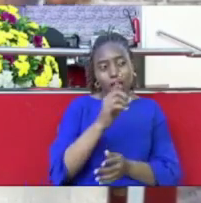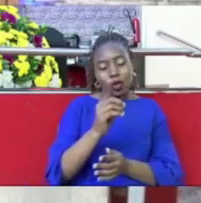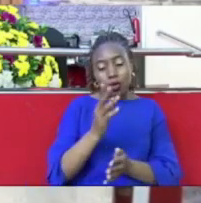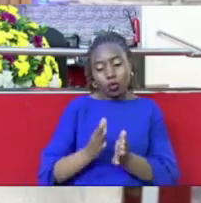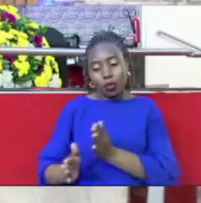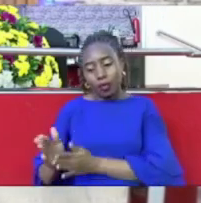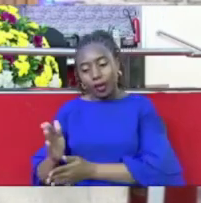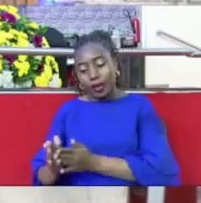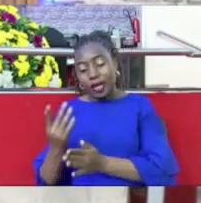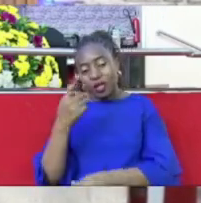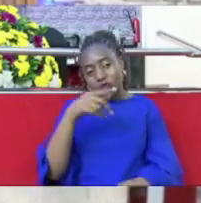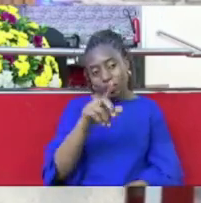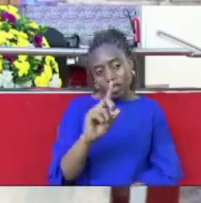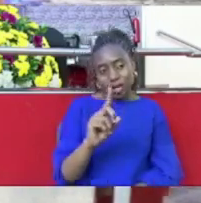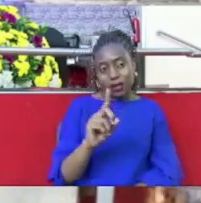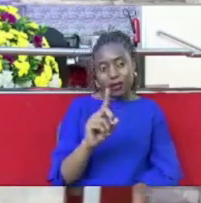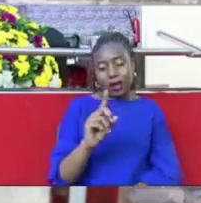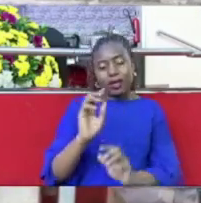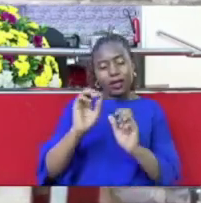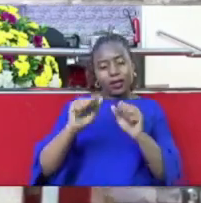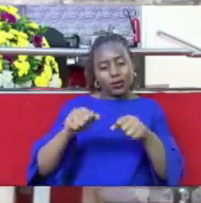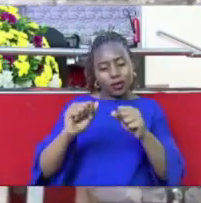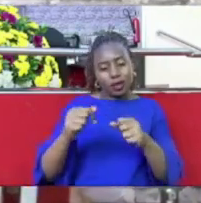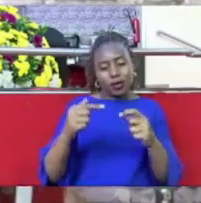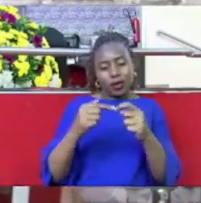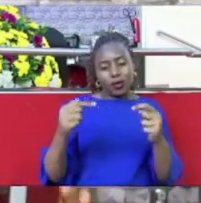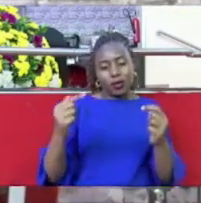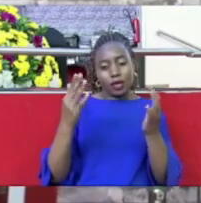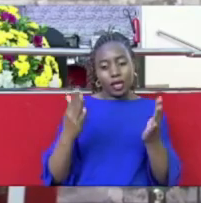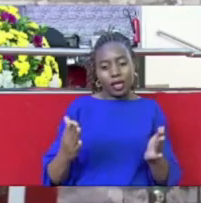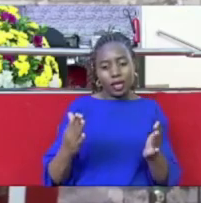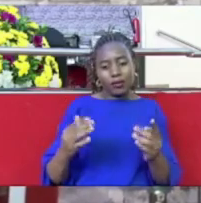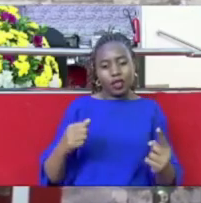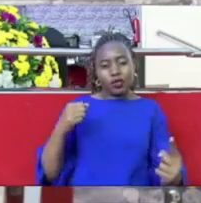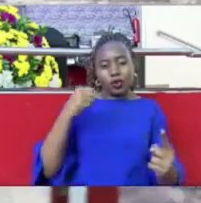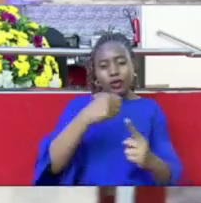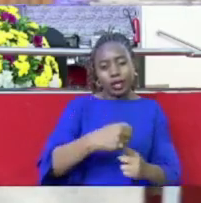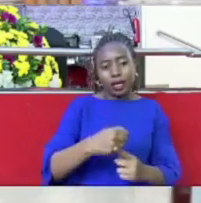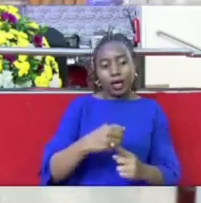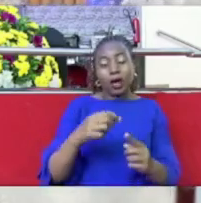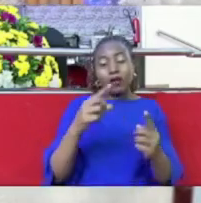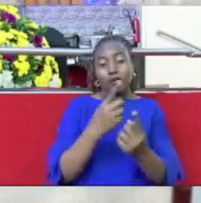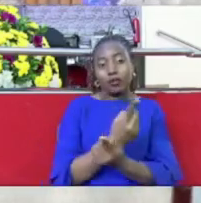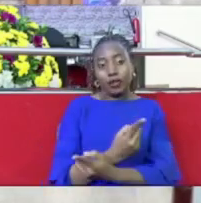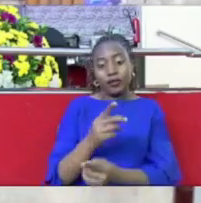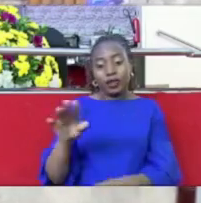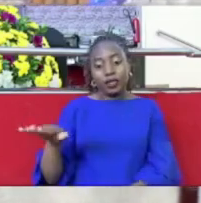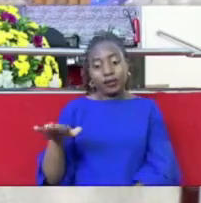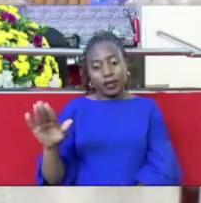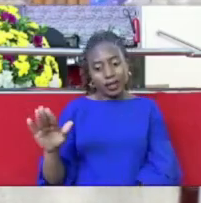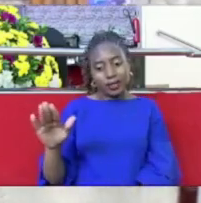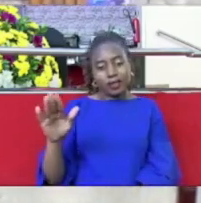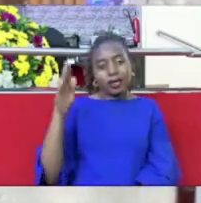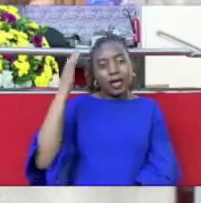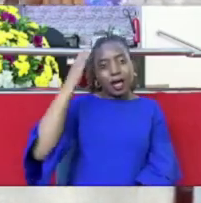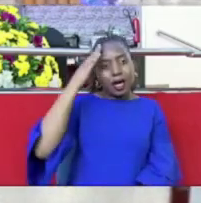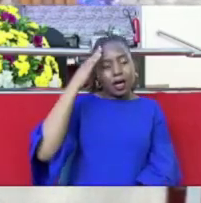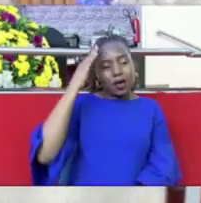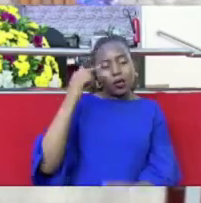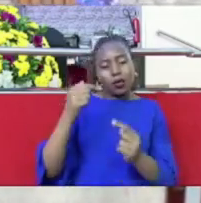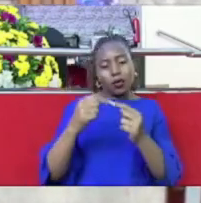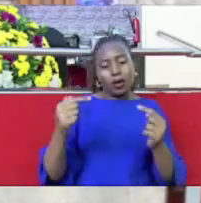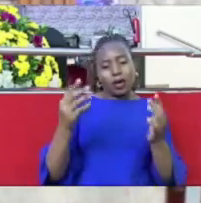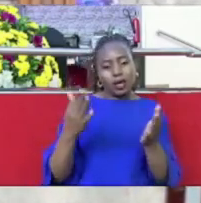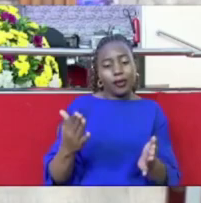attack, kwamba adui anaweza akashambulia, from all corners, toka sehemu yoyote. Know your enemy, jua adui yako. The scripture is very